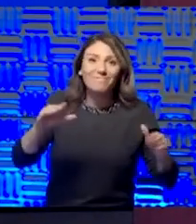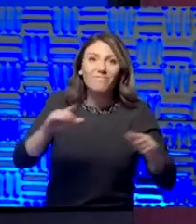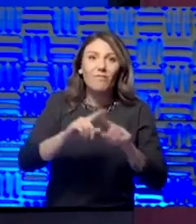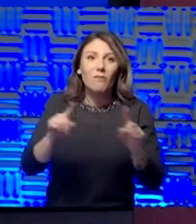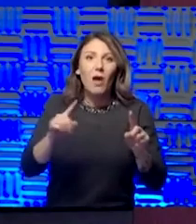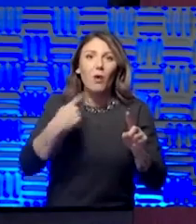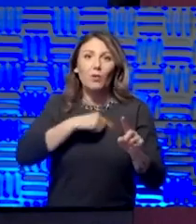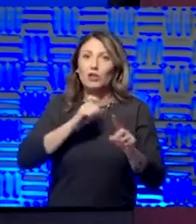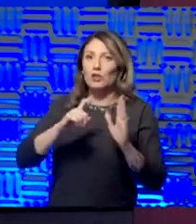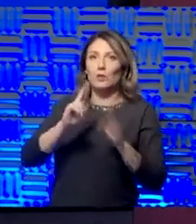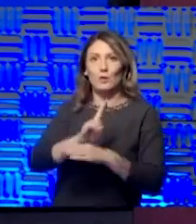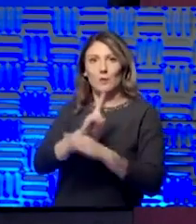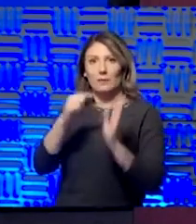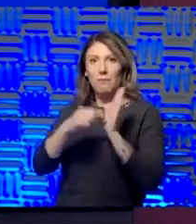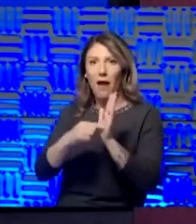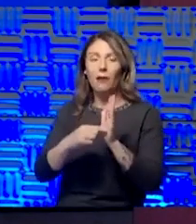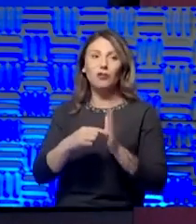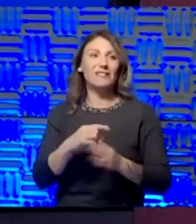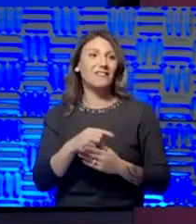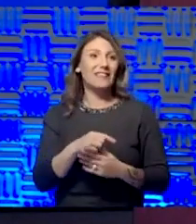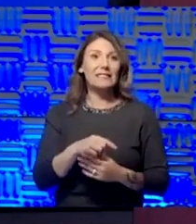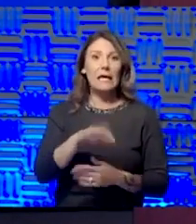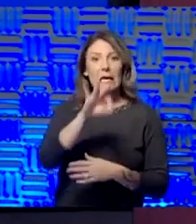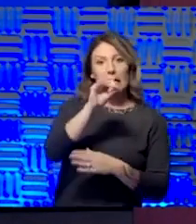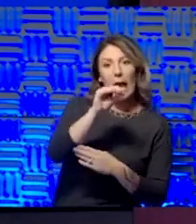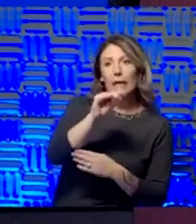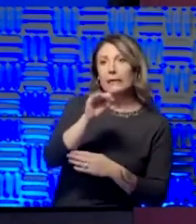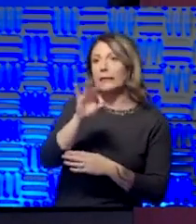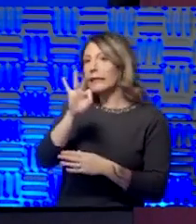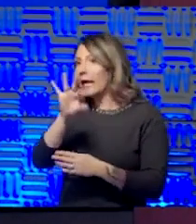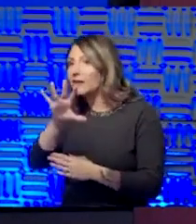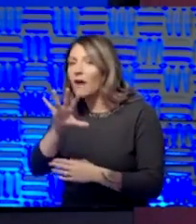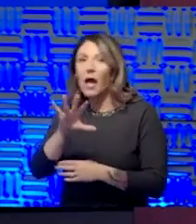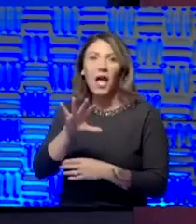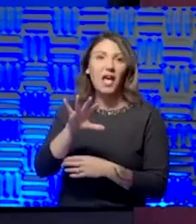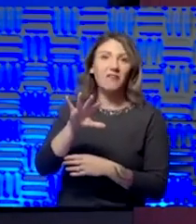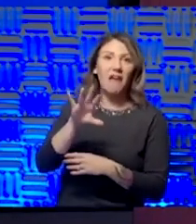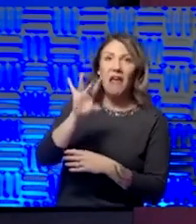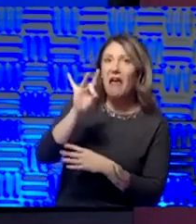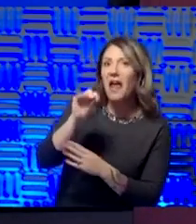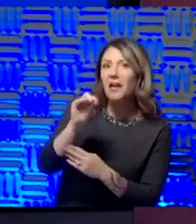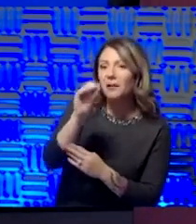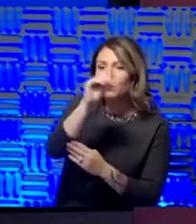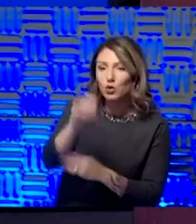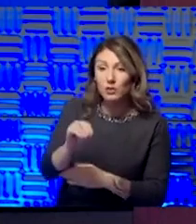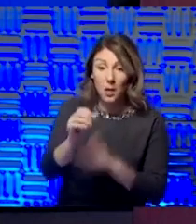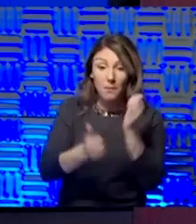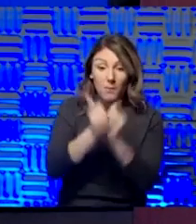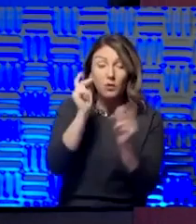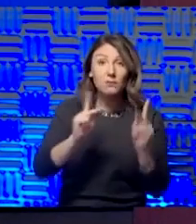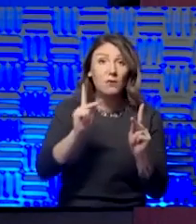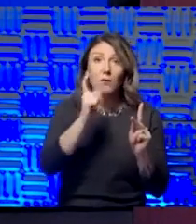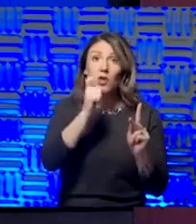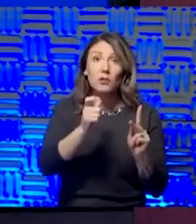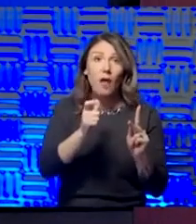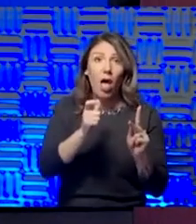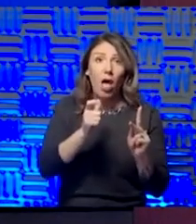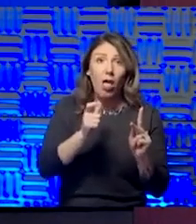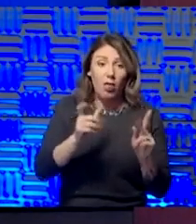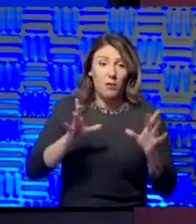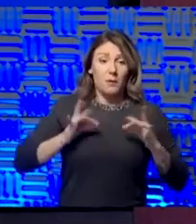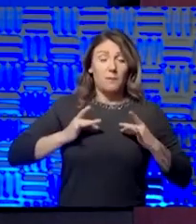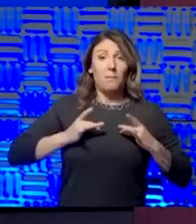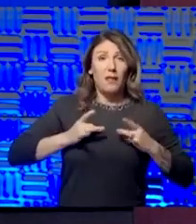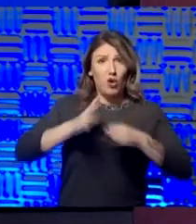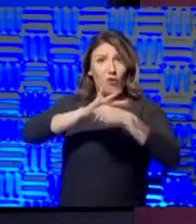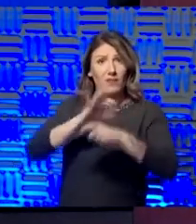it's 80%, if it's 90%, if it's 95%, the majority of people have not had the virus, and so they're still susceptible